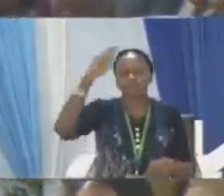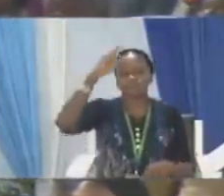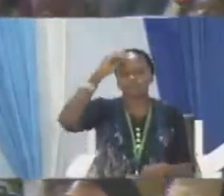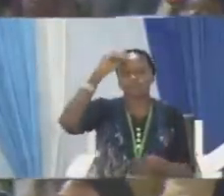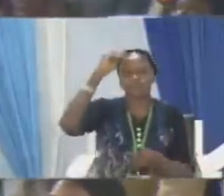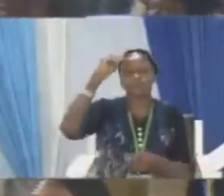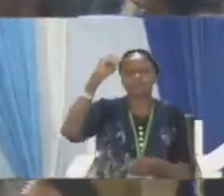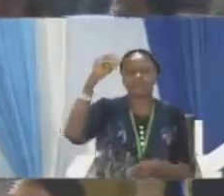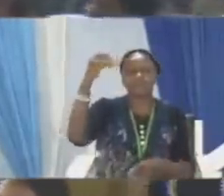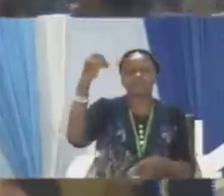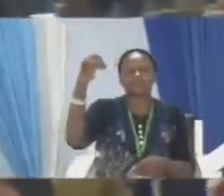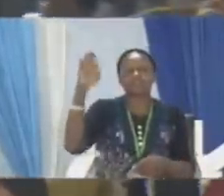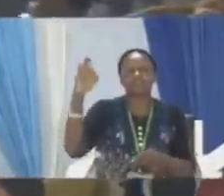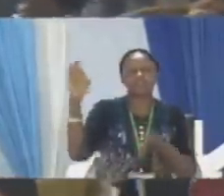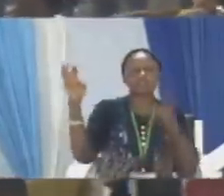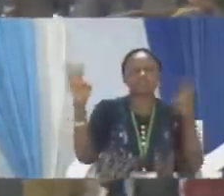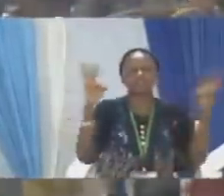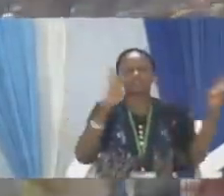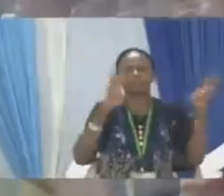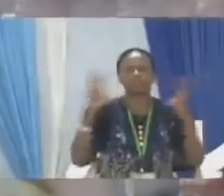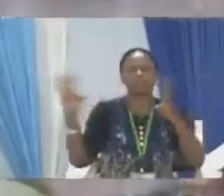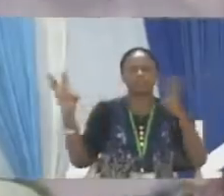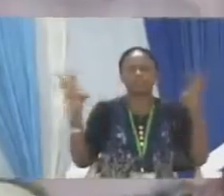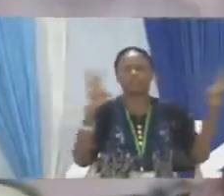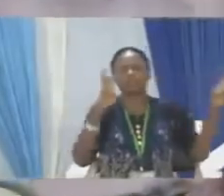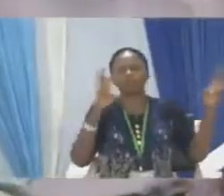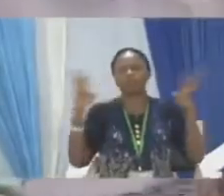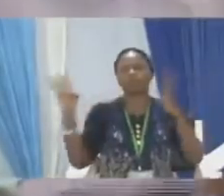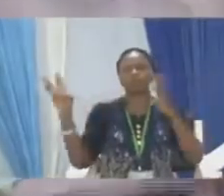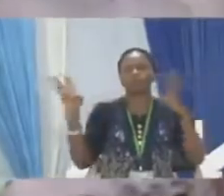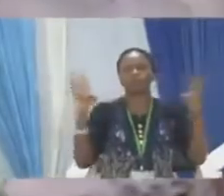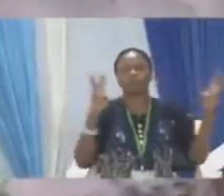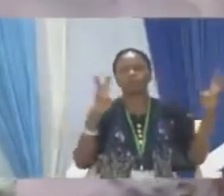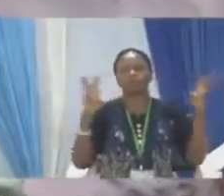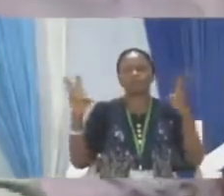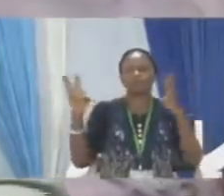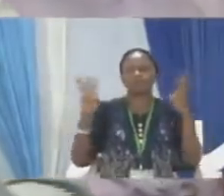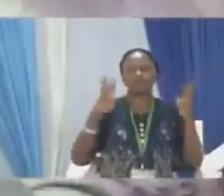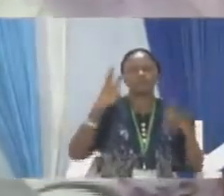Jehovah, the man of war,